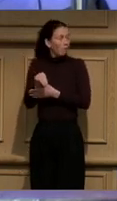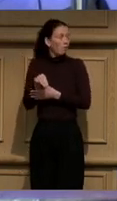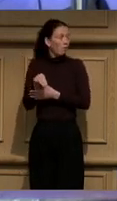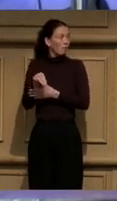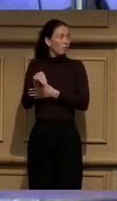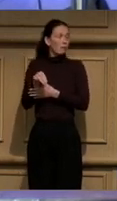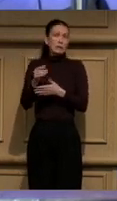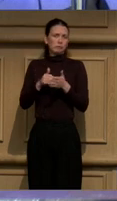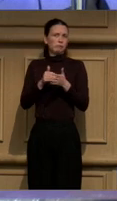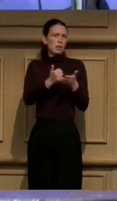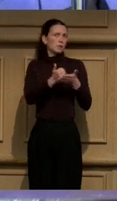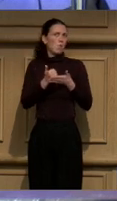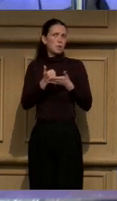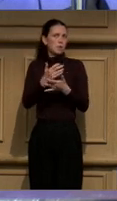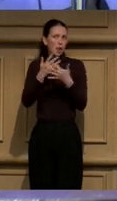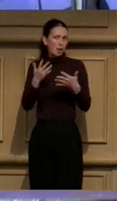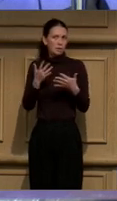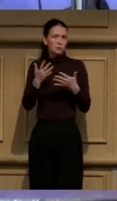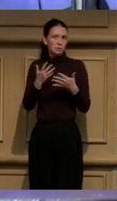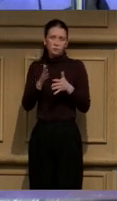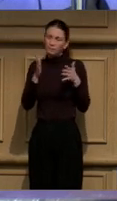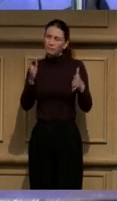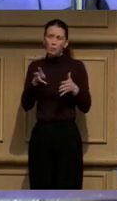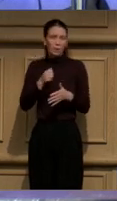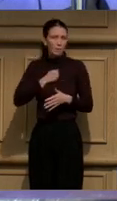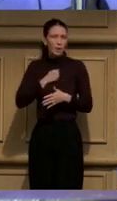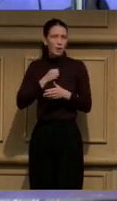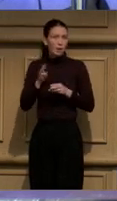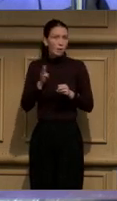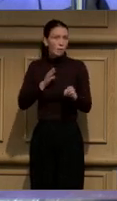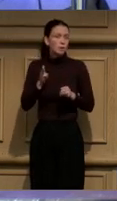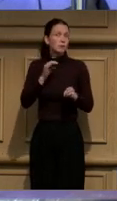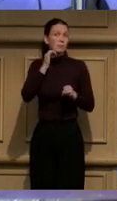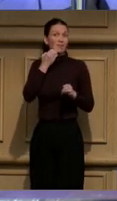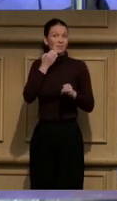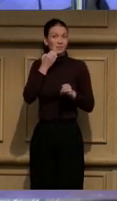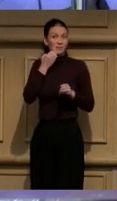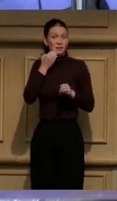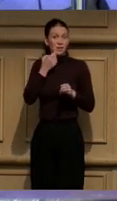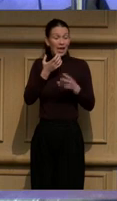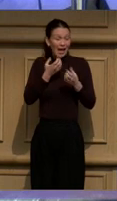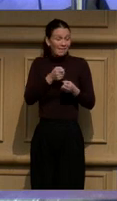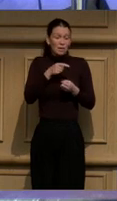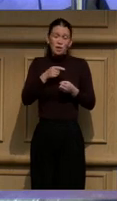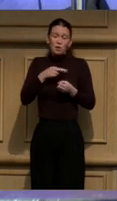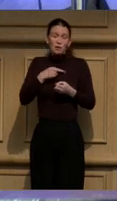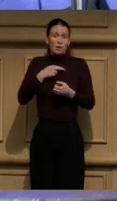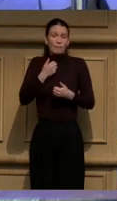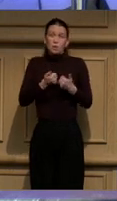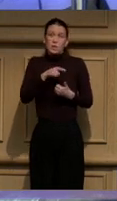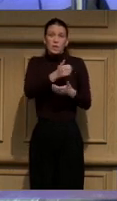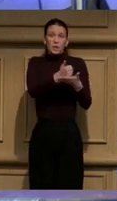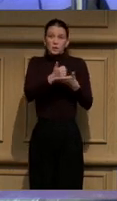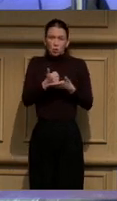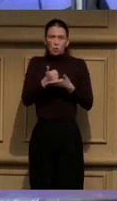facilitate a lot my practice, because at that time it was very crucial to have some support, and was very generous of